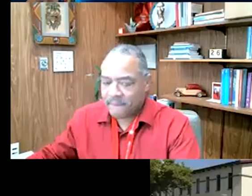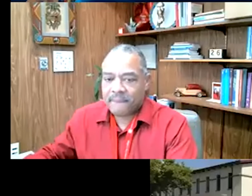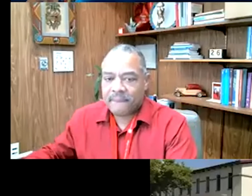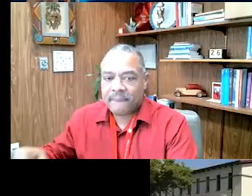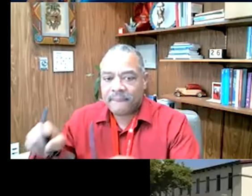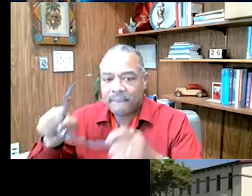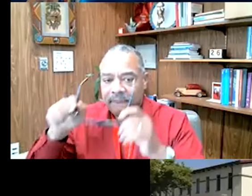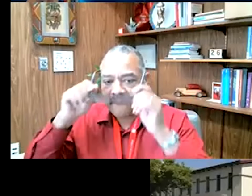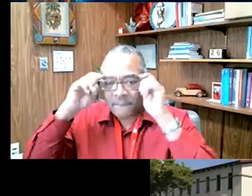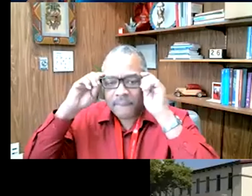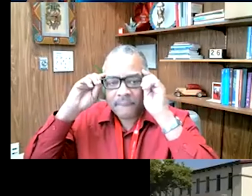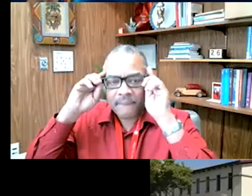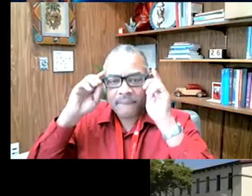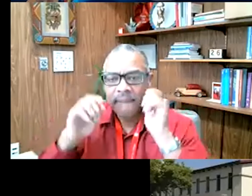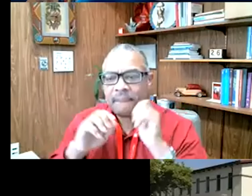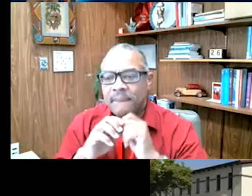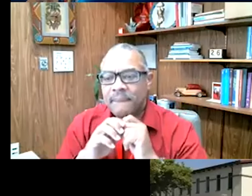is available.